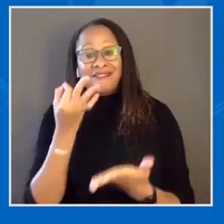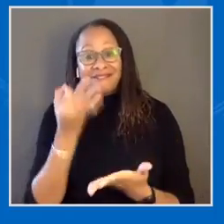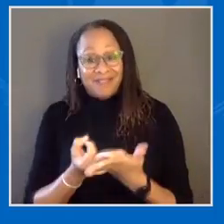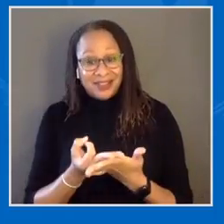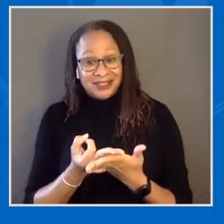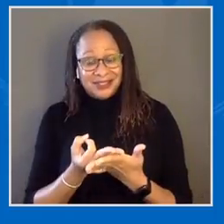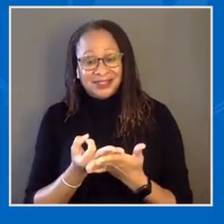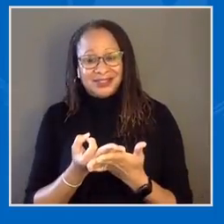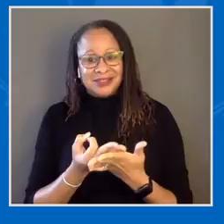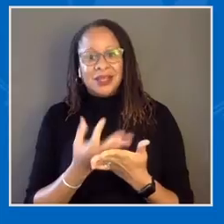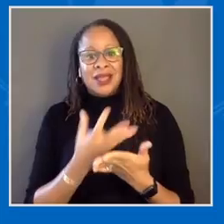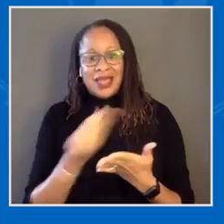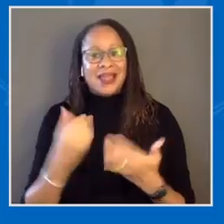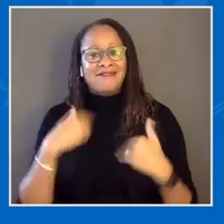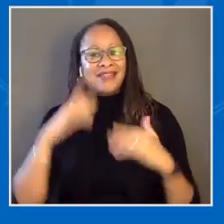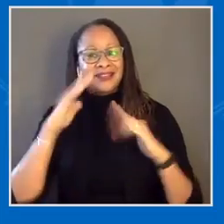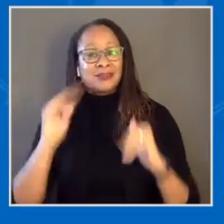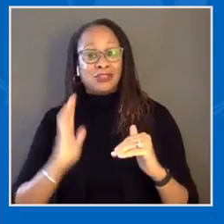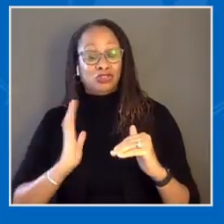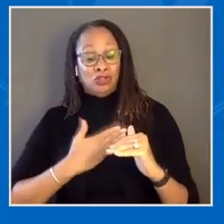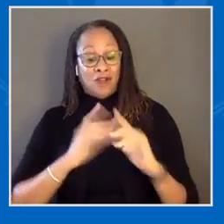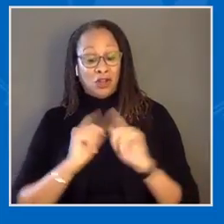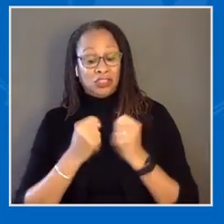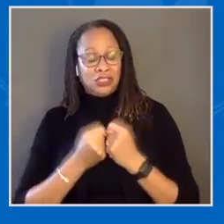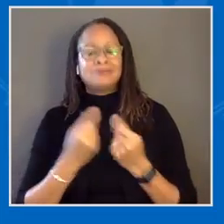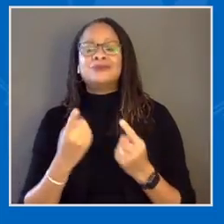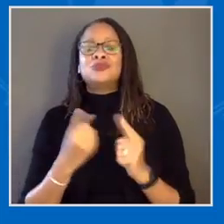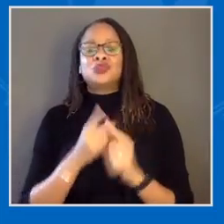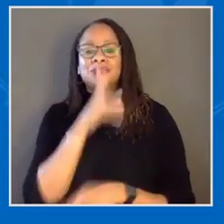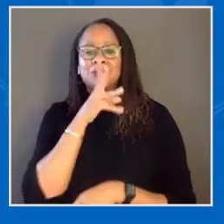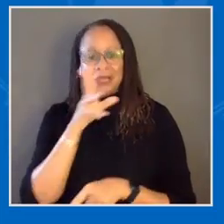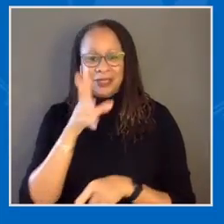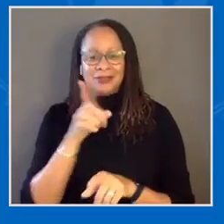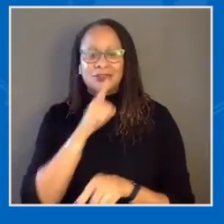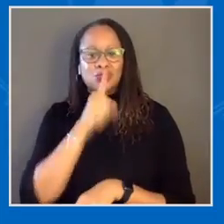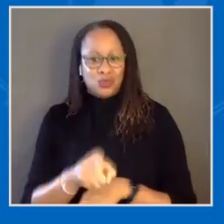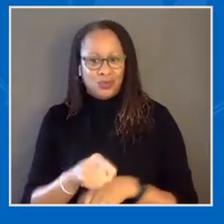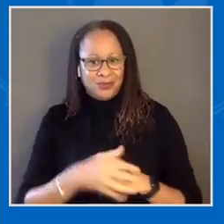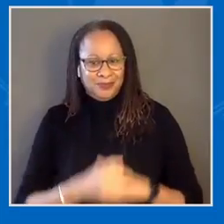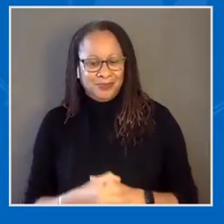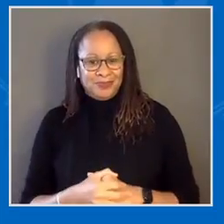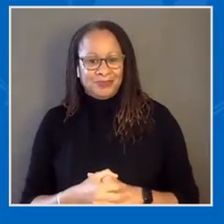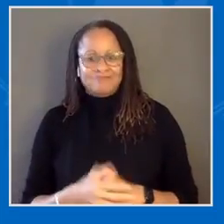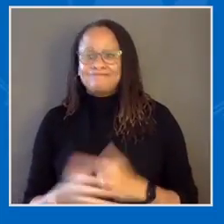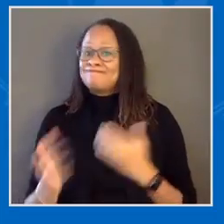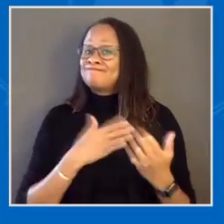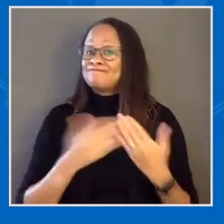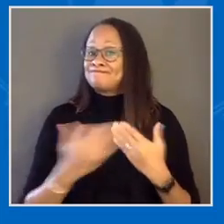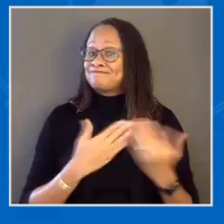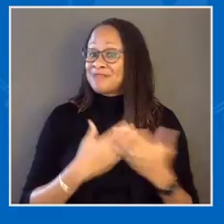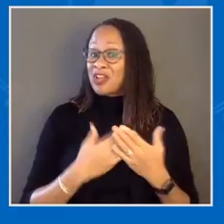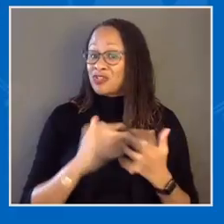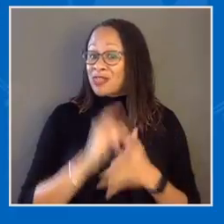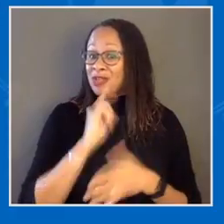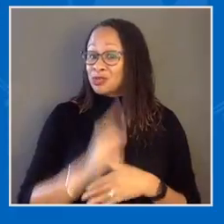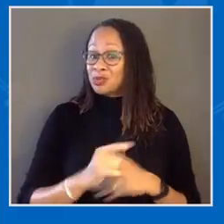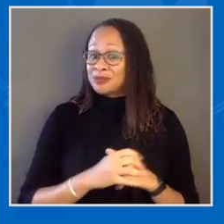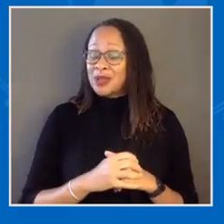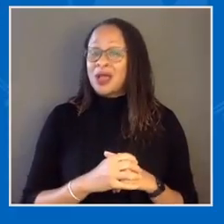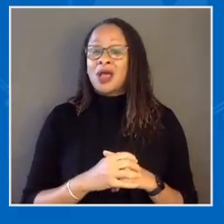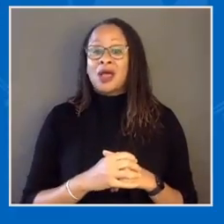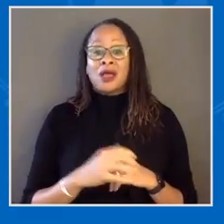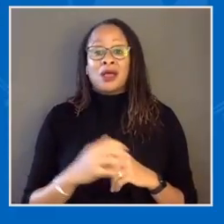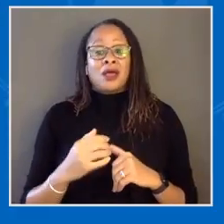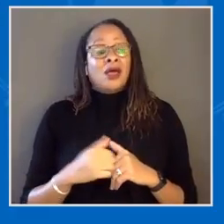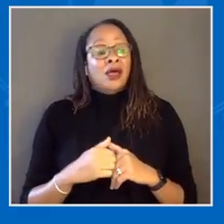and expect our team to speak the truth, no matter what. A president